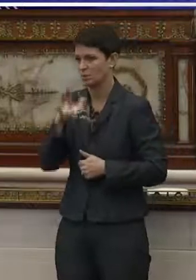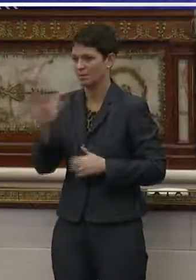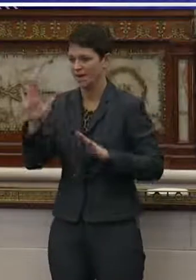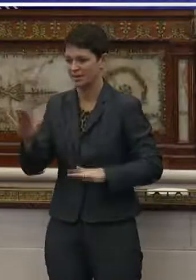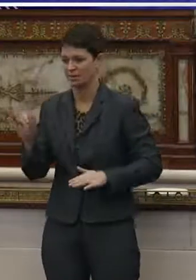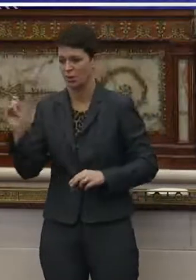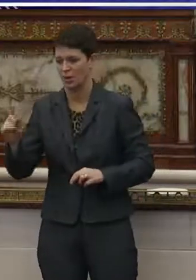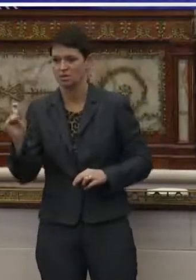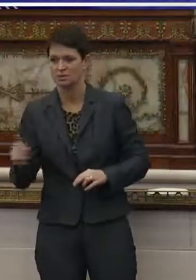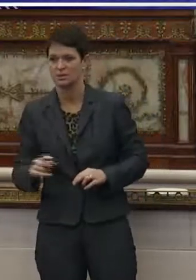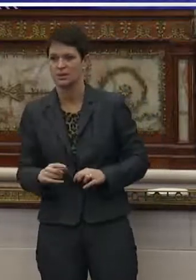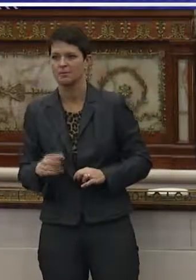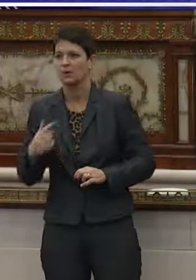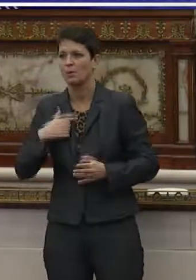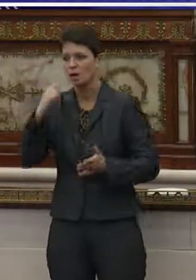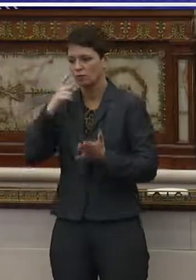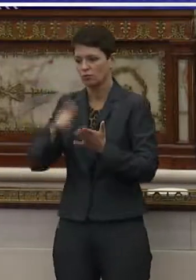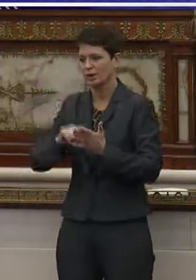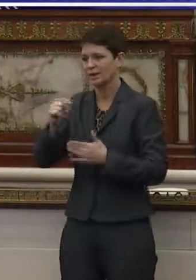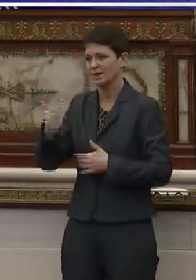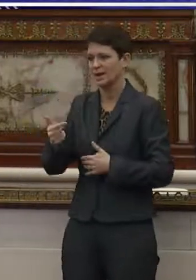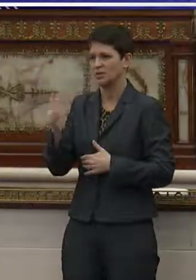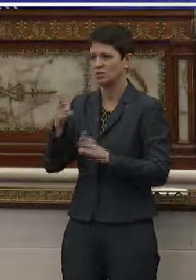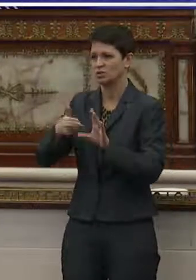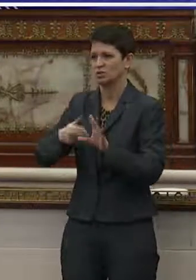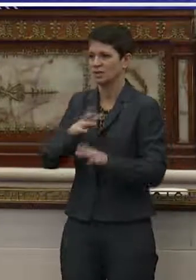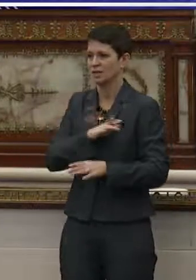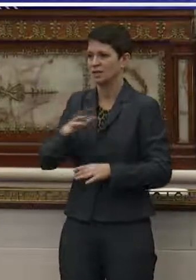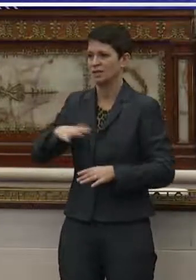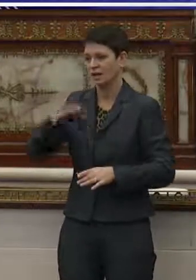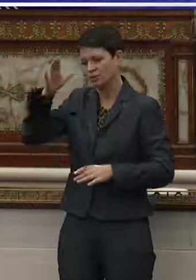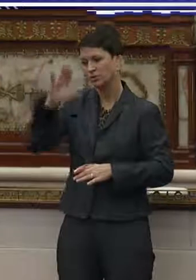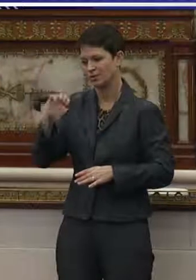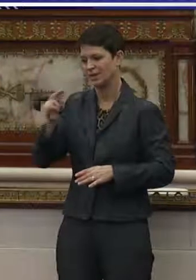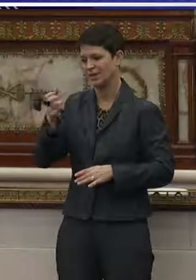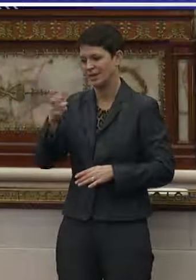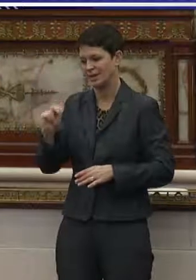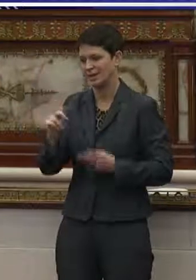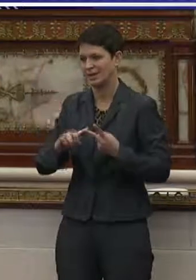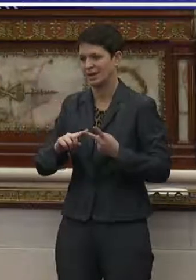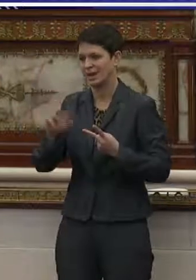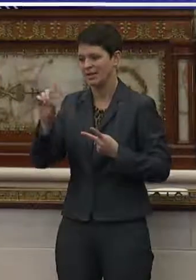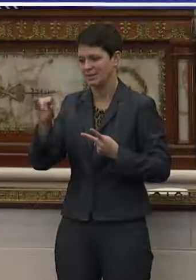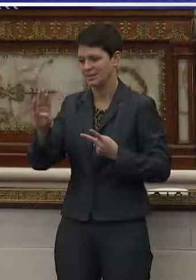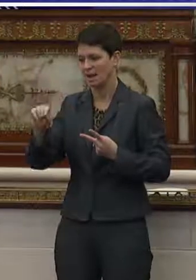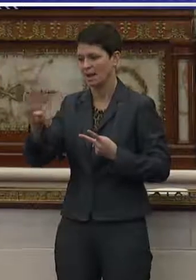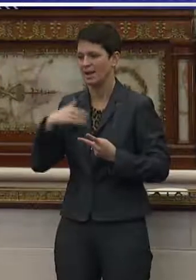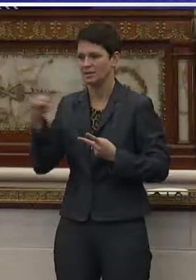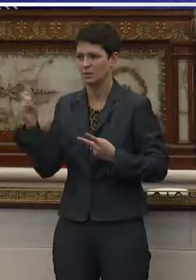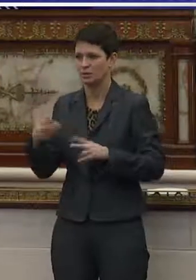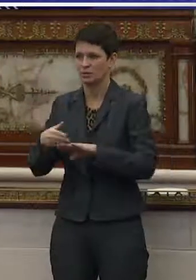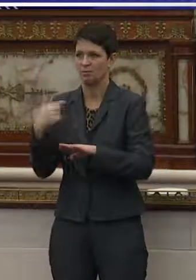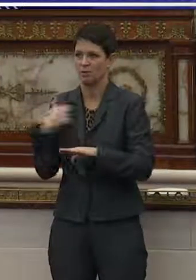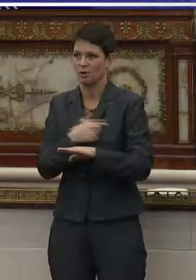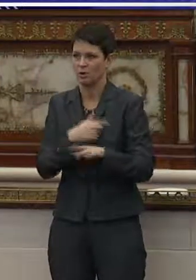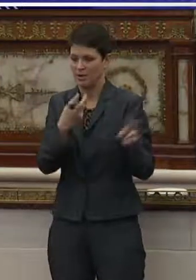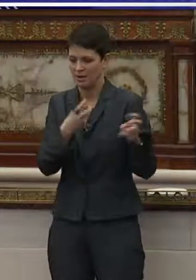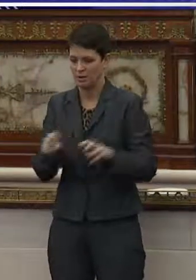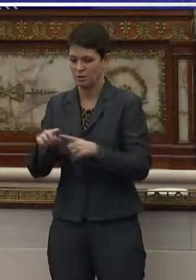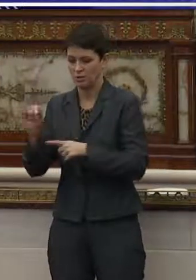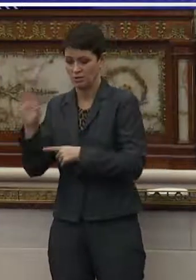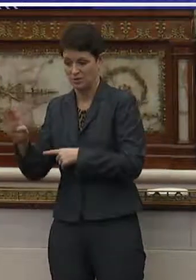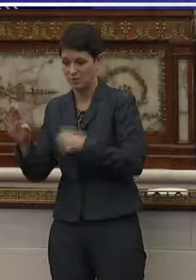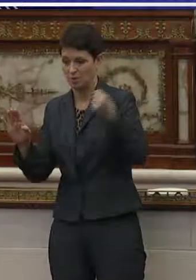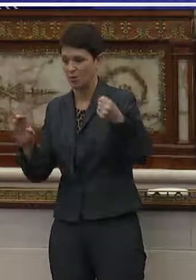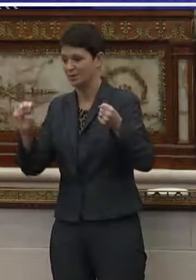questions. I do want to recognize that we've been joined by Councilman Heenan, and Councilman Dom has a question. Before we go to Councilman Dom,